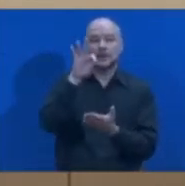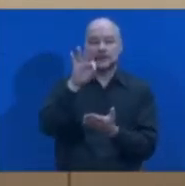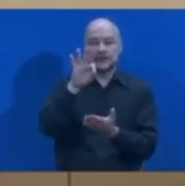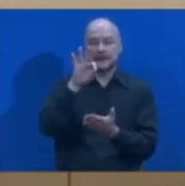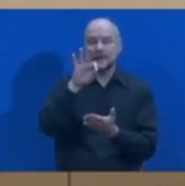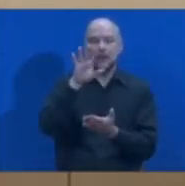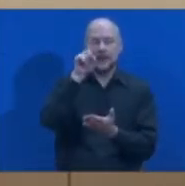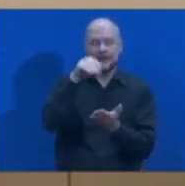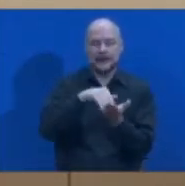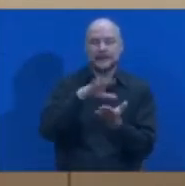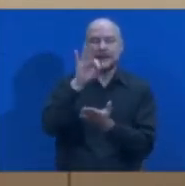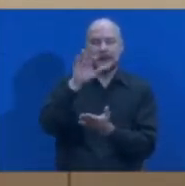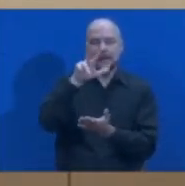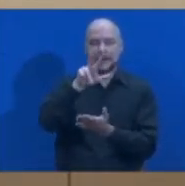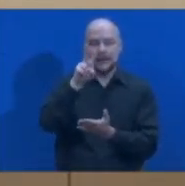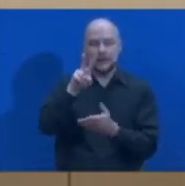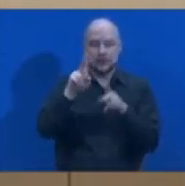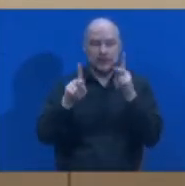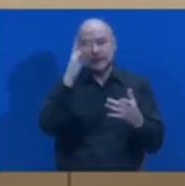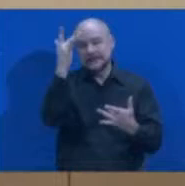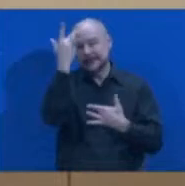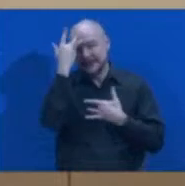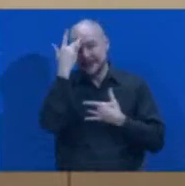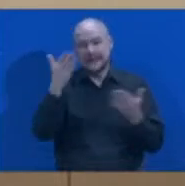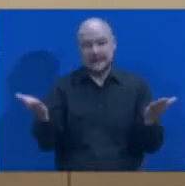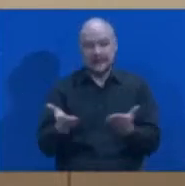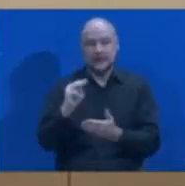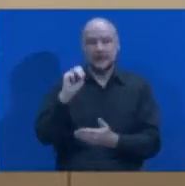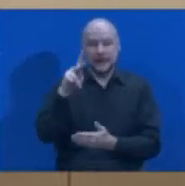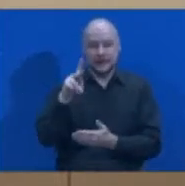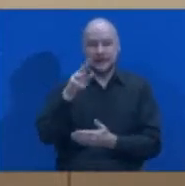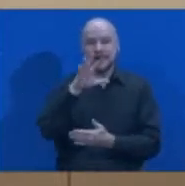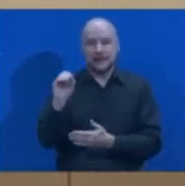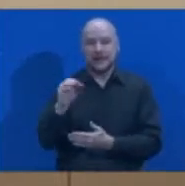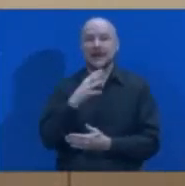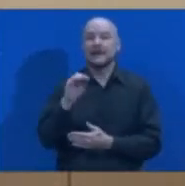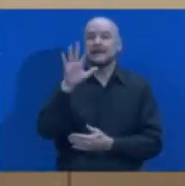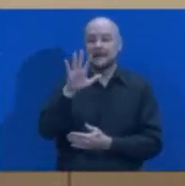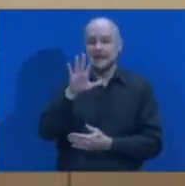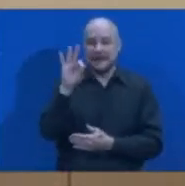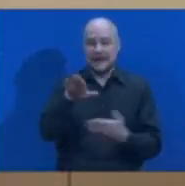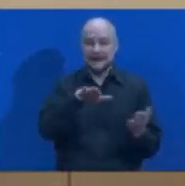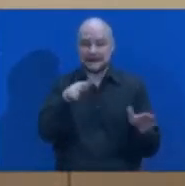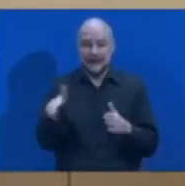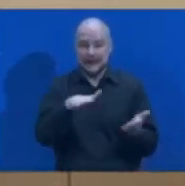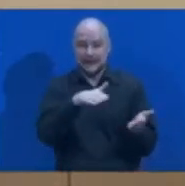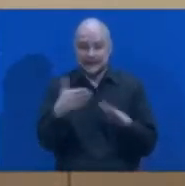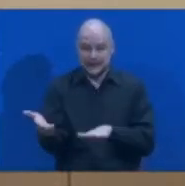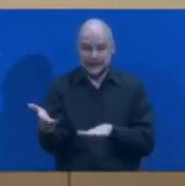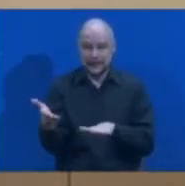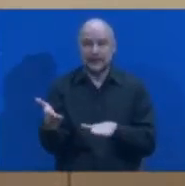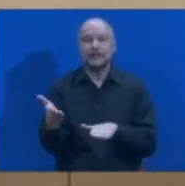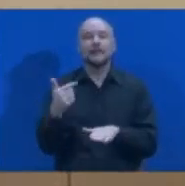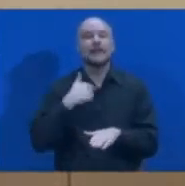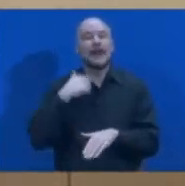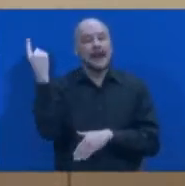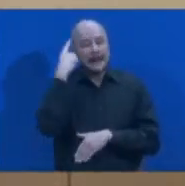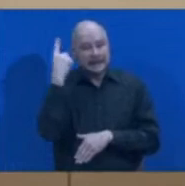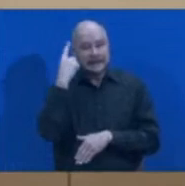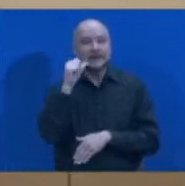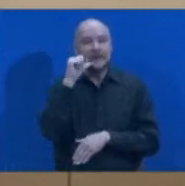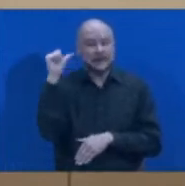1,932 cases of COVID-19 in Mecklenburg County and have had 59 deaths. We did have what I consider a huge